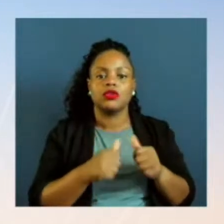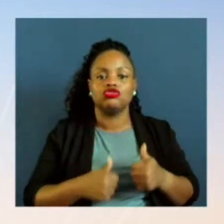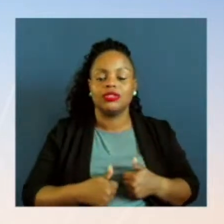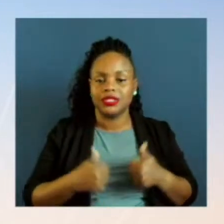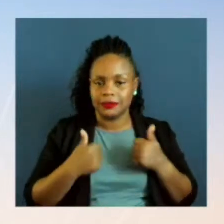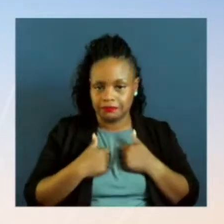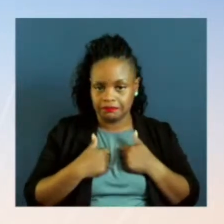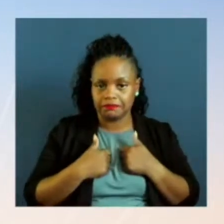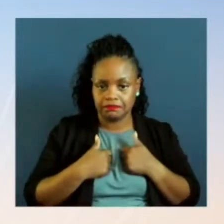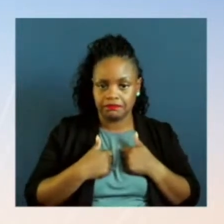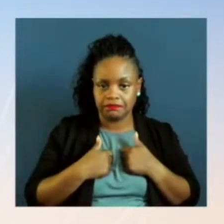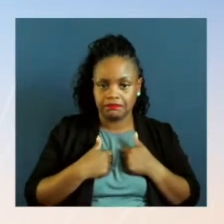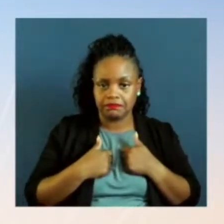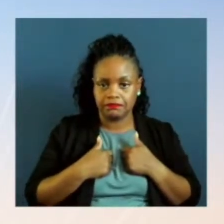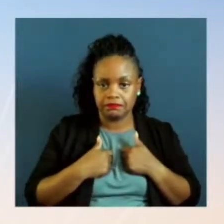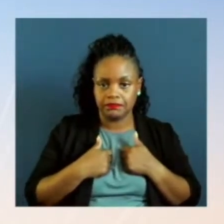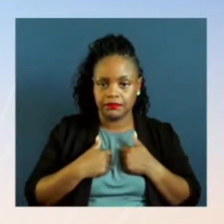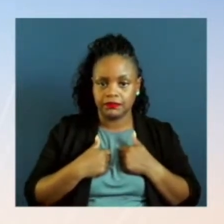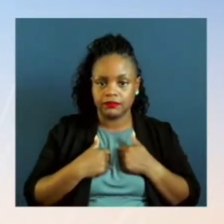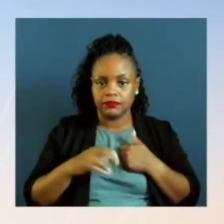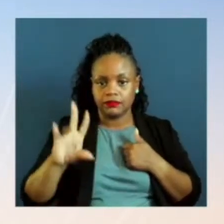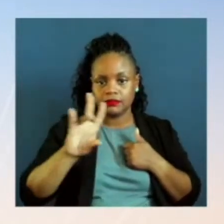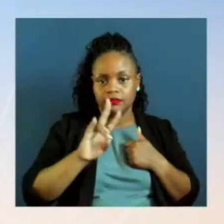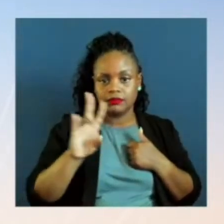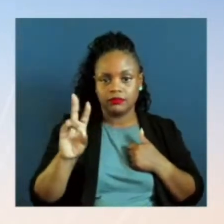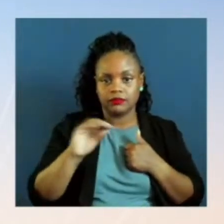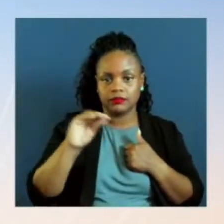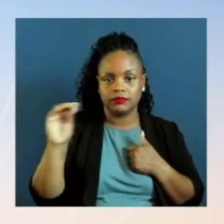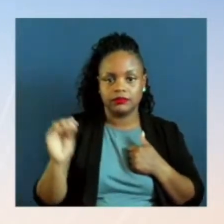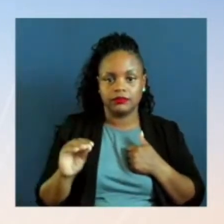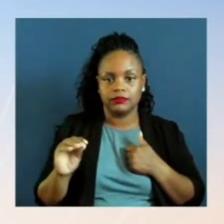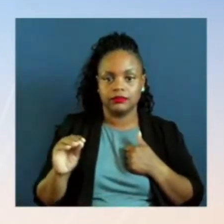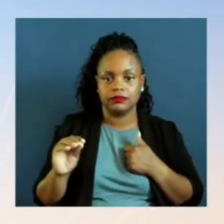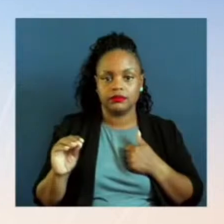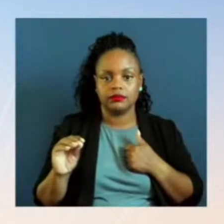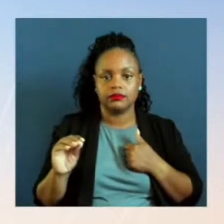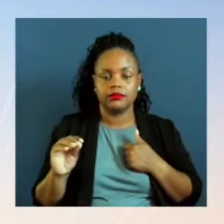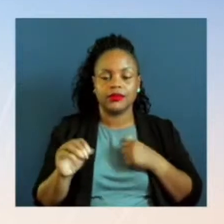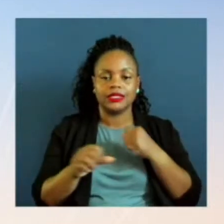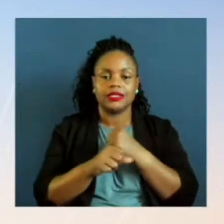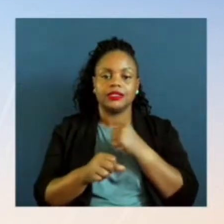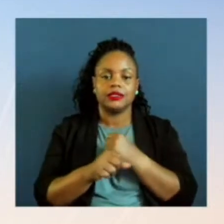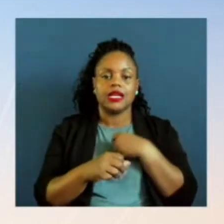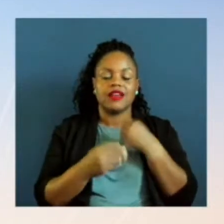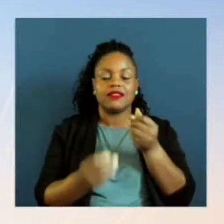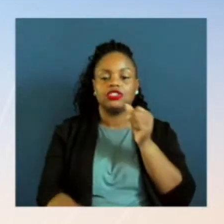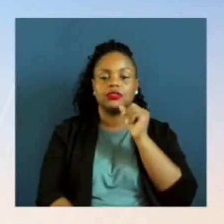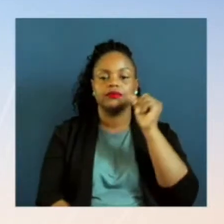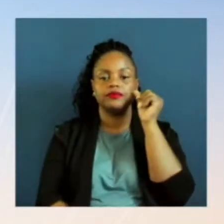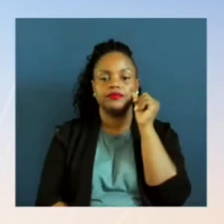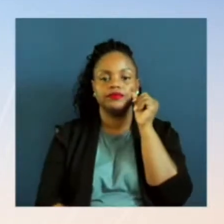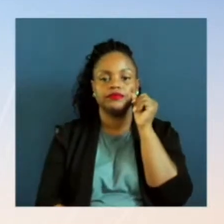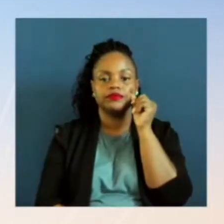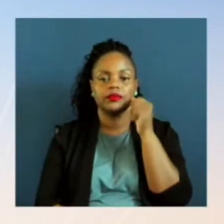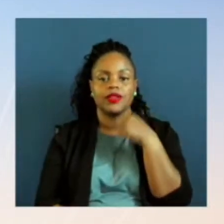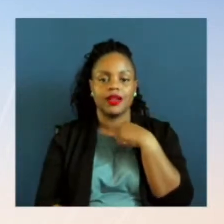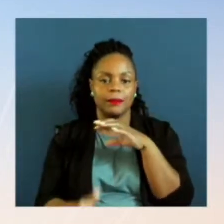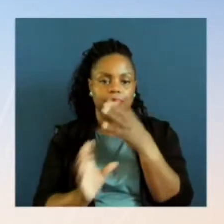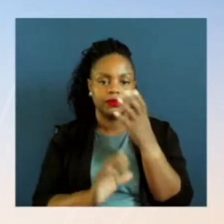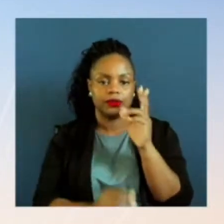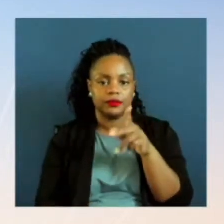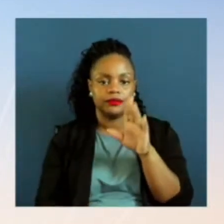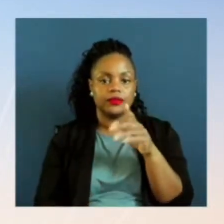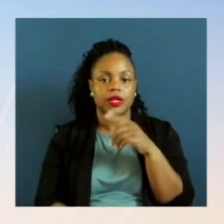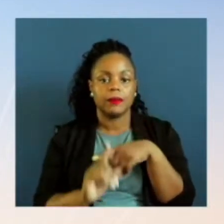23,876, or 77%, this is the statistic I gave yesterday, which I then later butchered in the briefing, are other Afghans at risk, including SIV